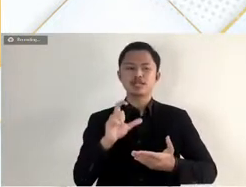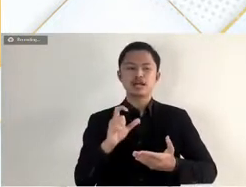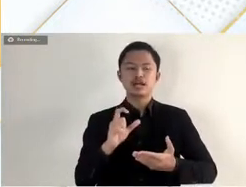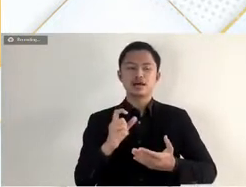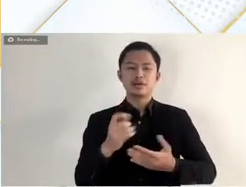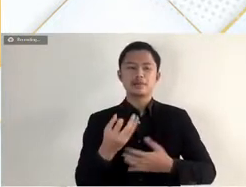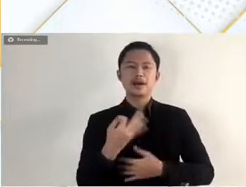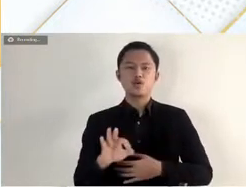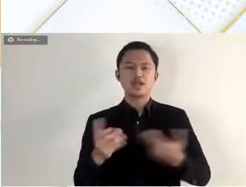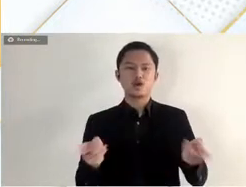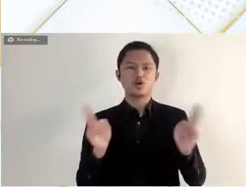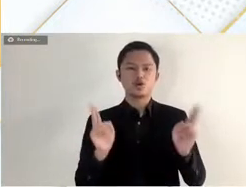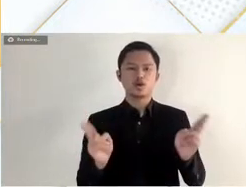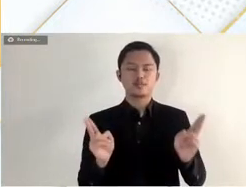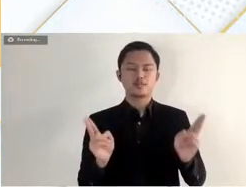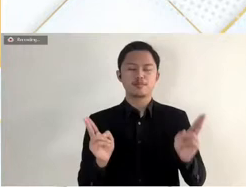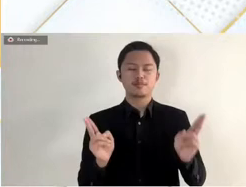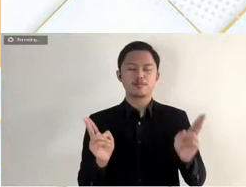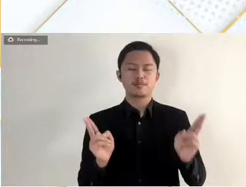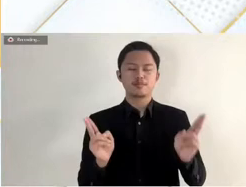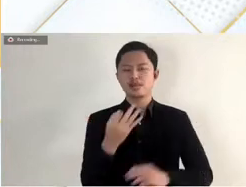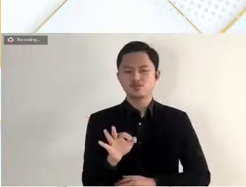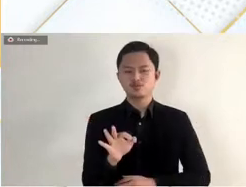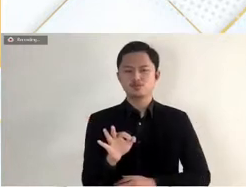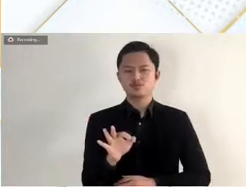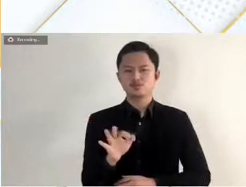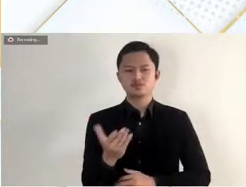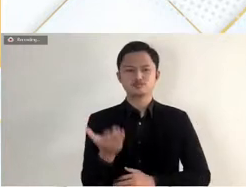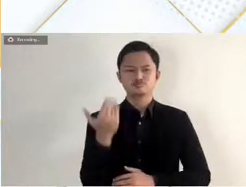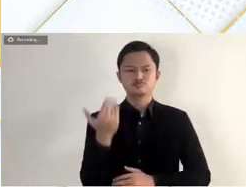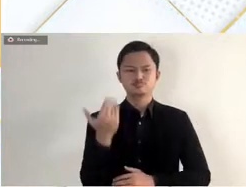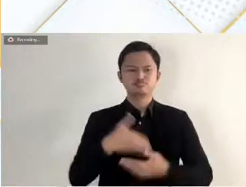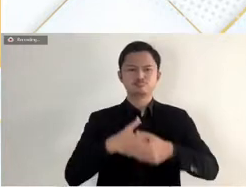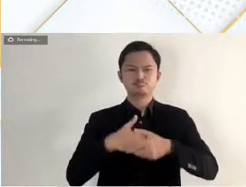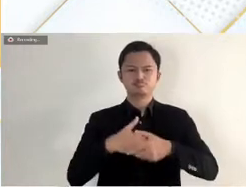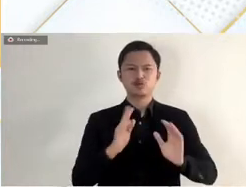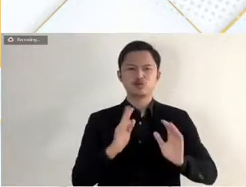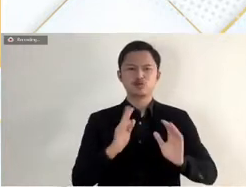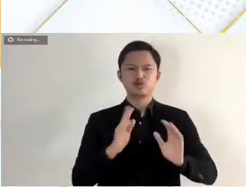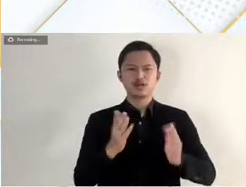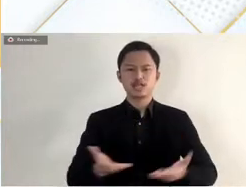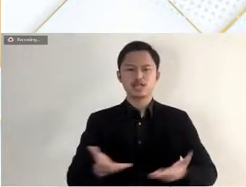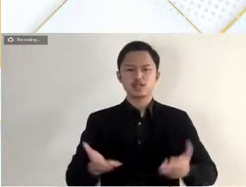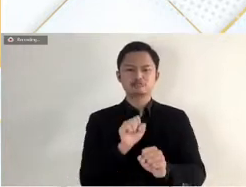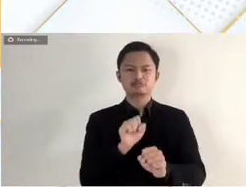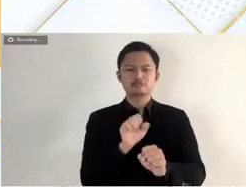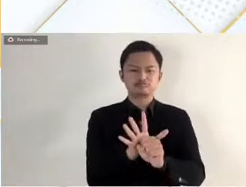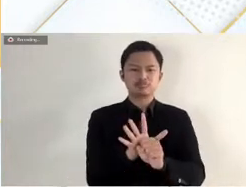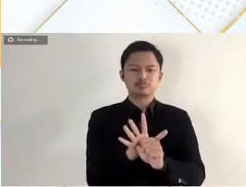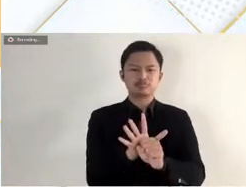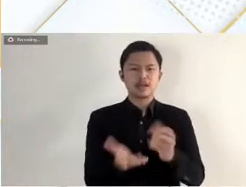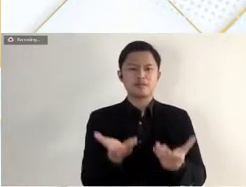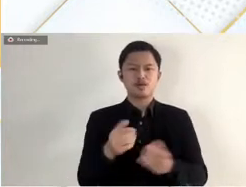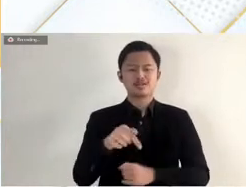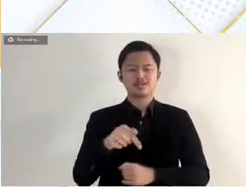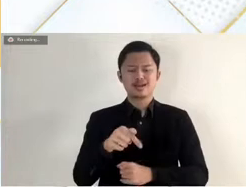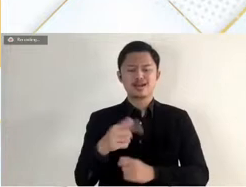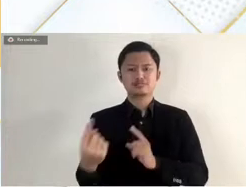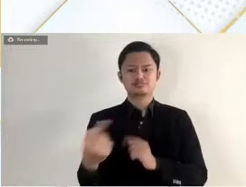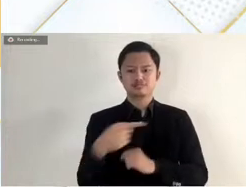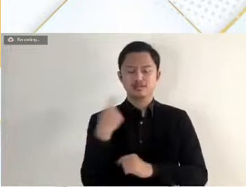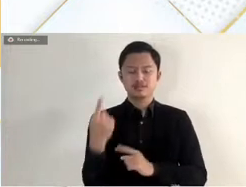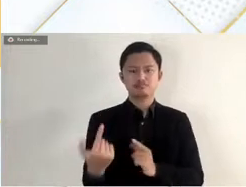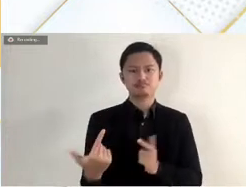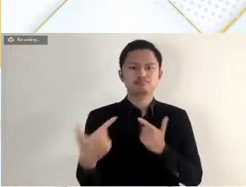norms that has been introduced to us through this pandemic that is currently facing us, and